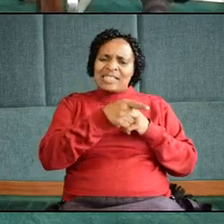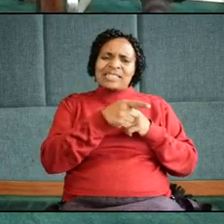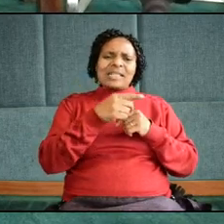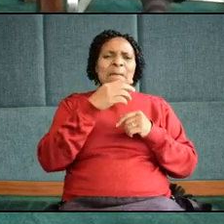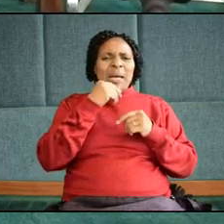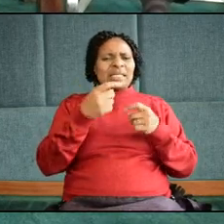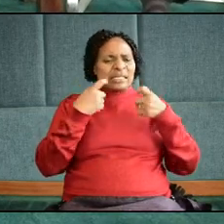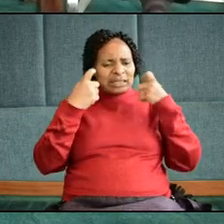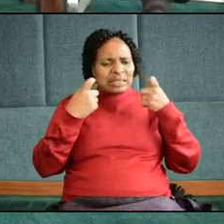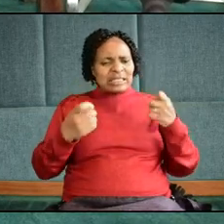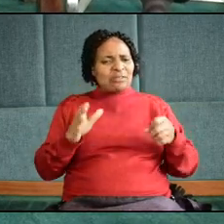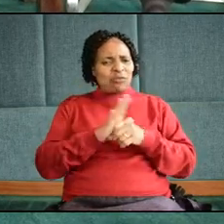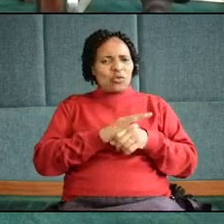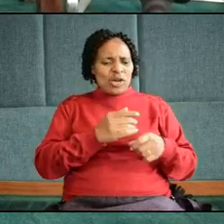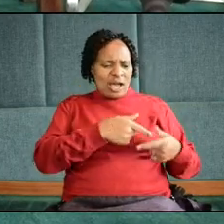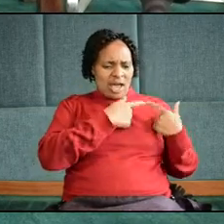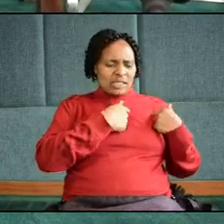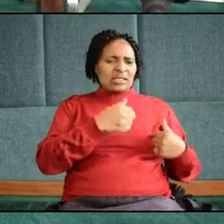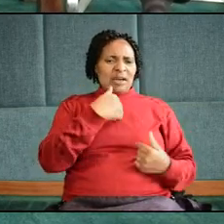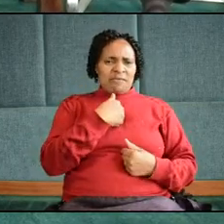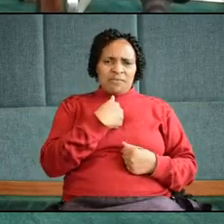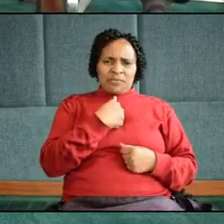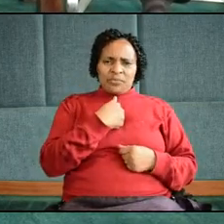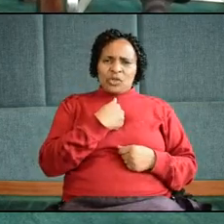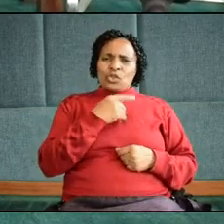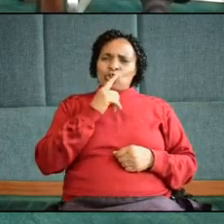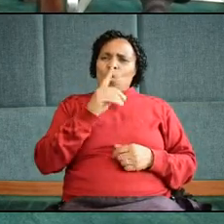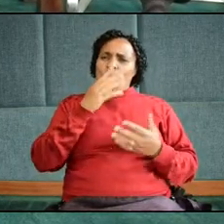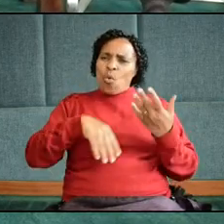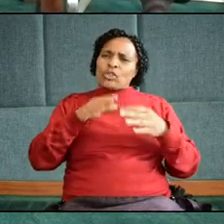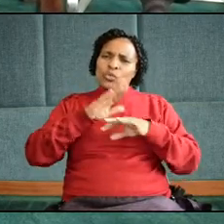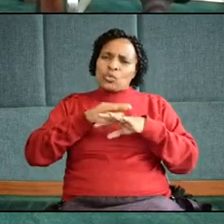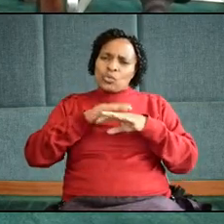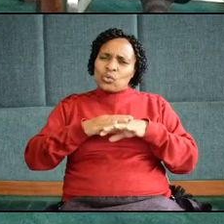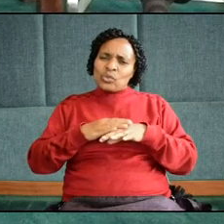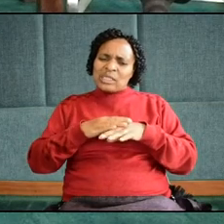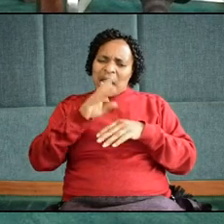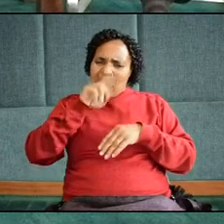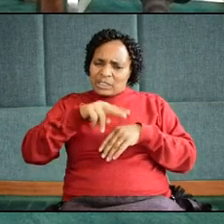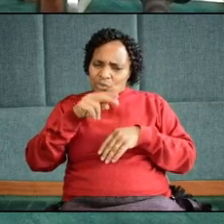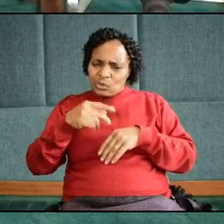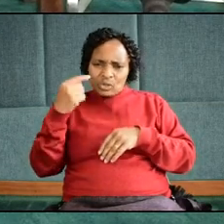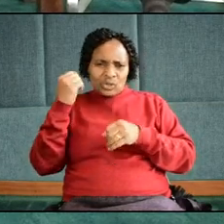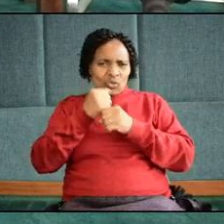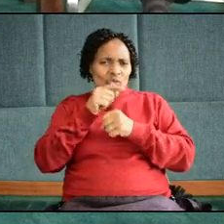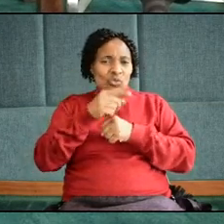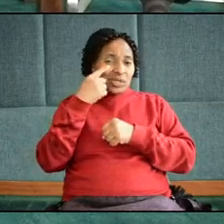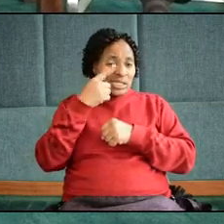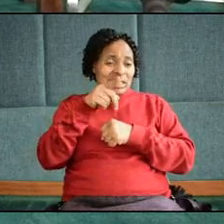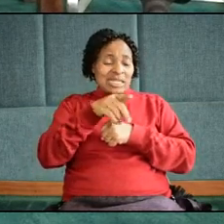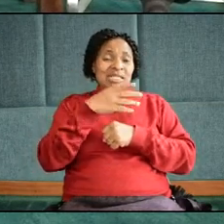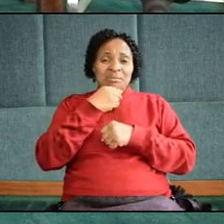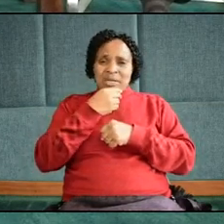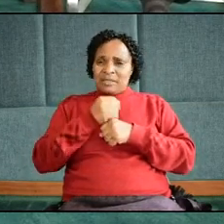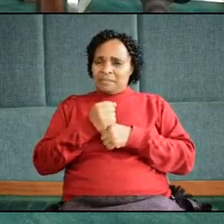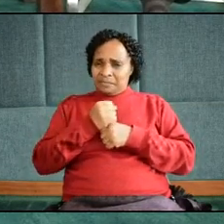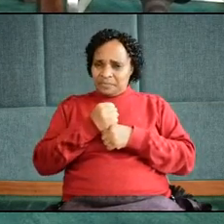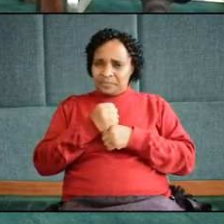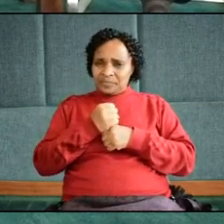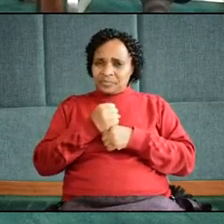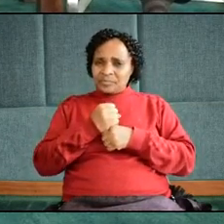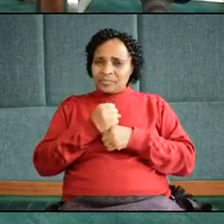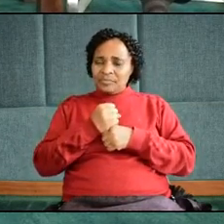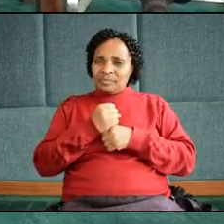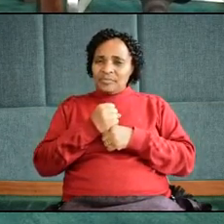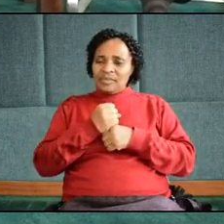man who's devious in his heart. Mm-hmm. But so, what good attribute do you see in him? Mm. That is, Steve. Well,